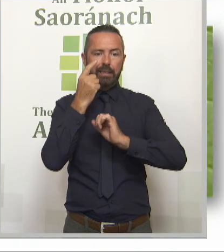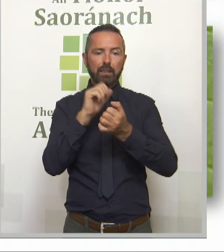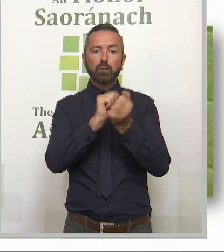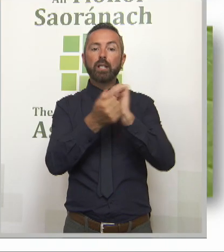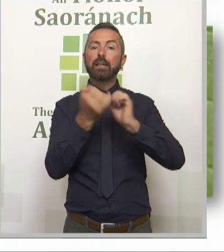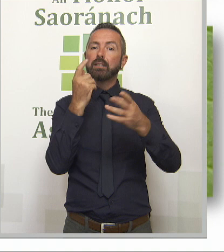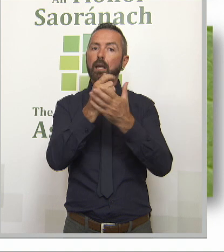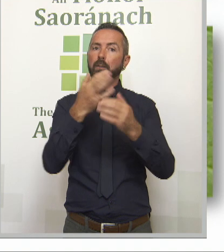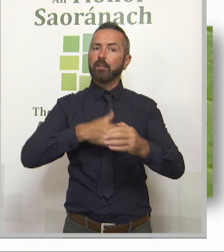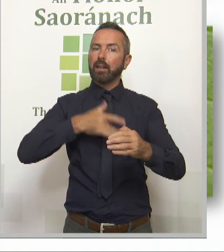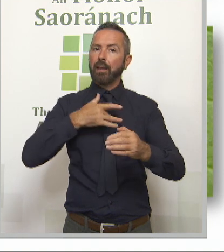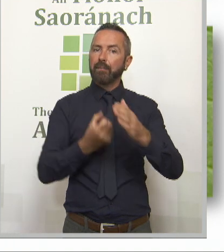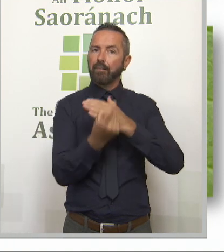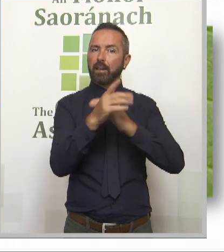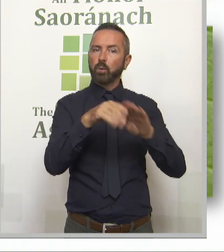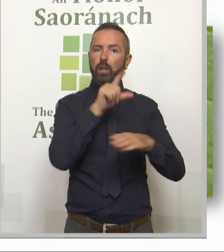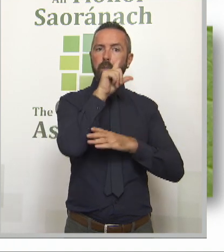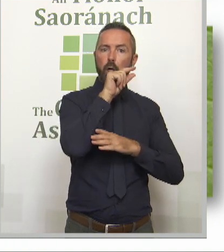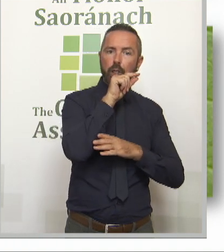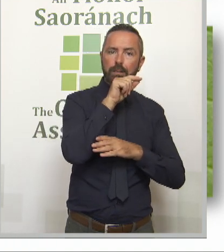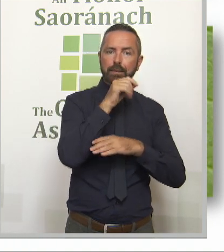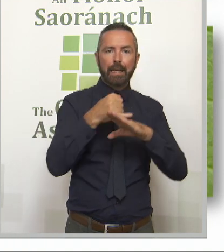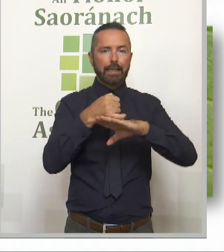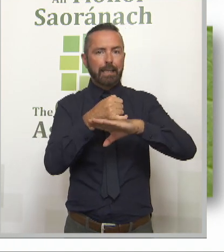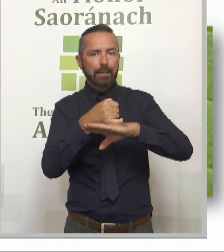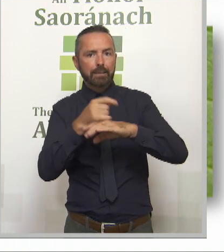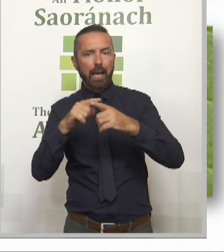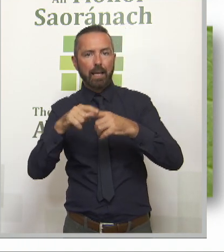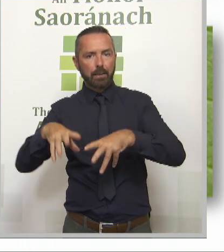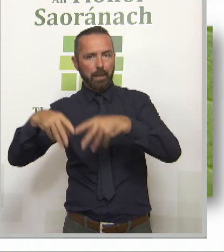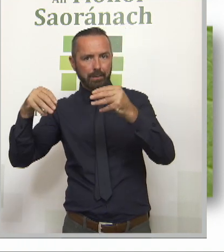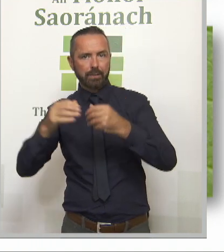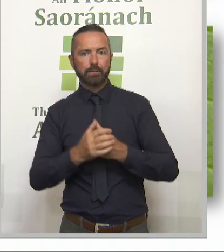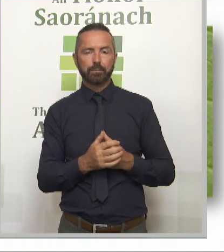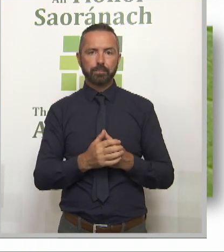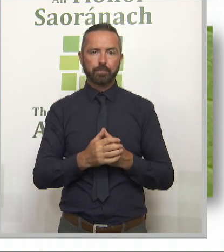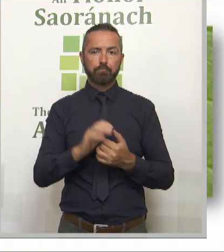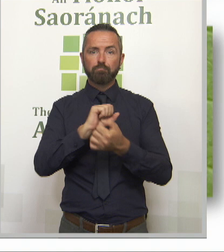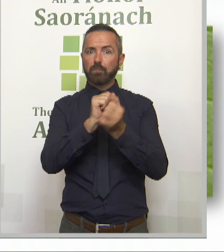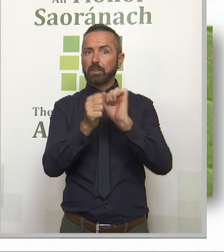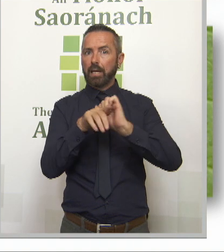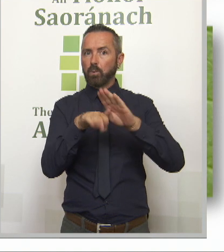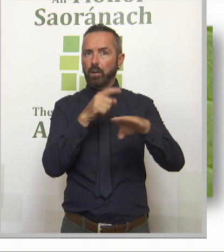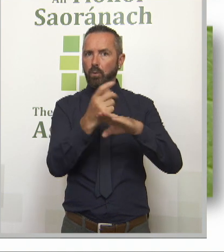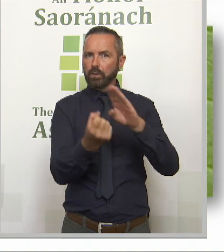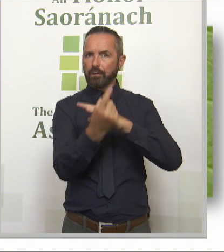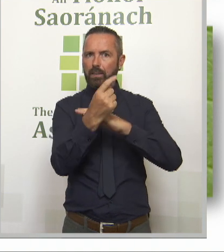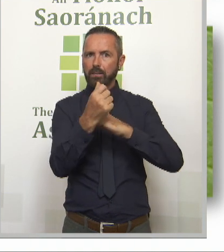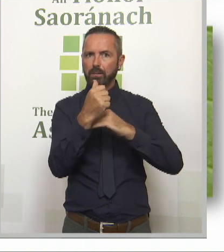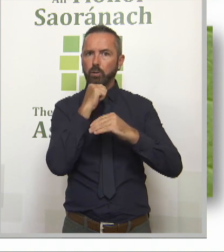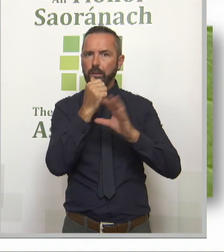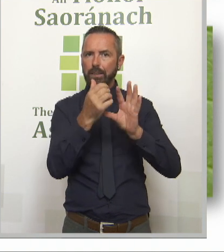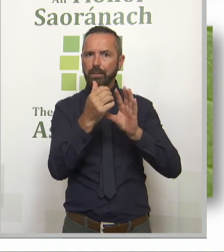events in birds, insects, amphibians, and plants. And changes in those events which are not synchronized